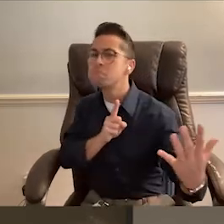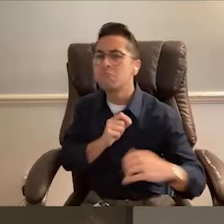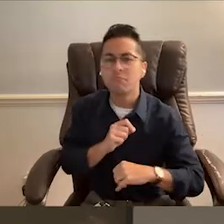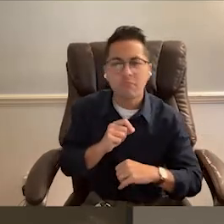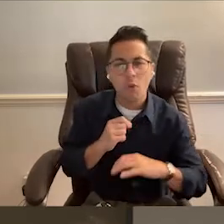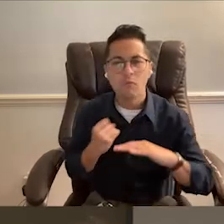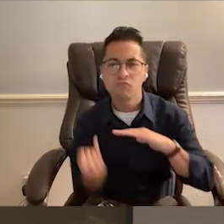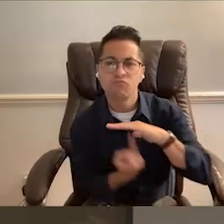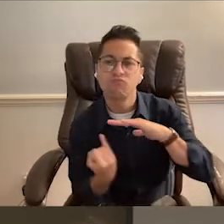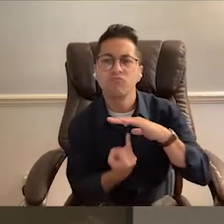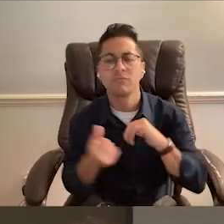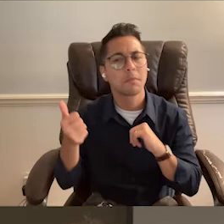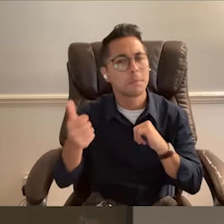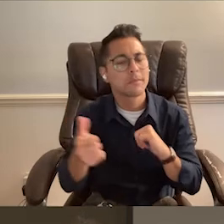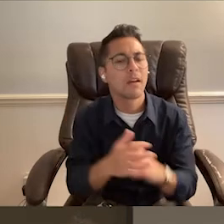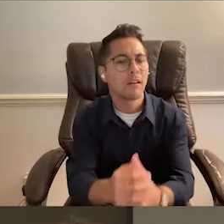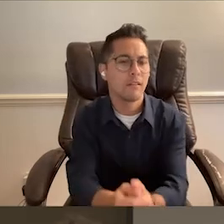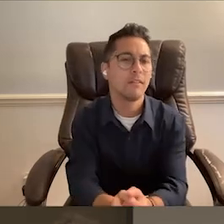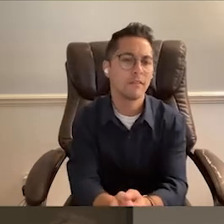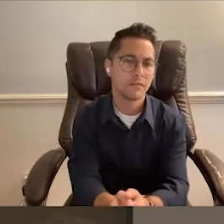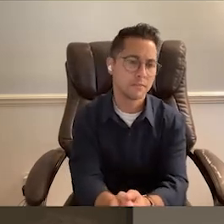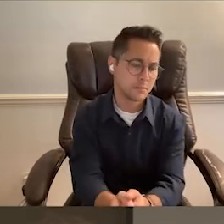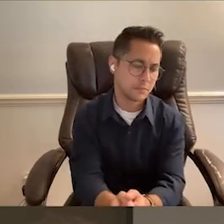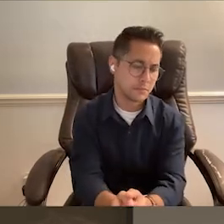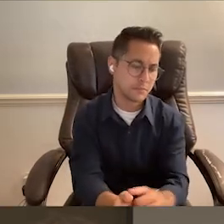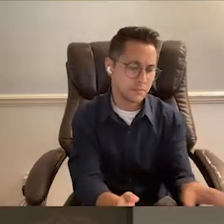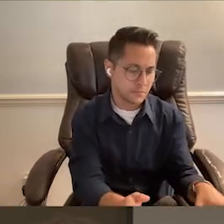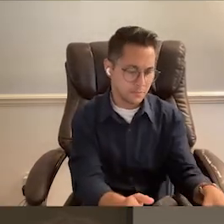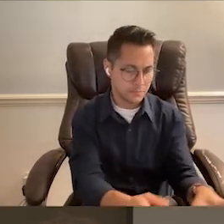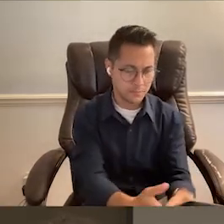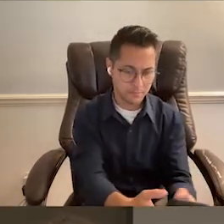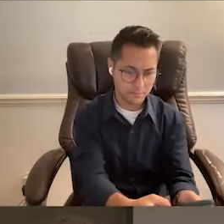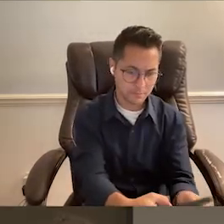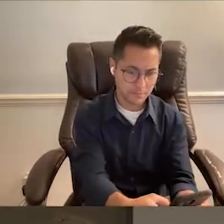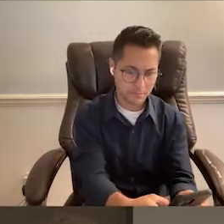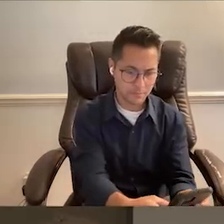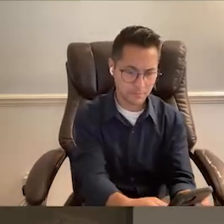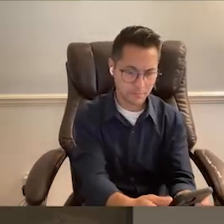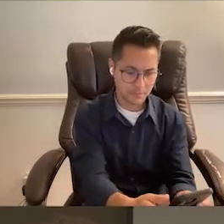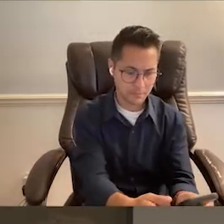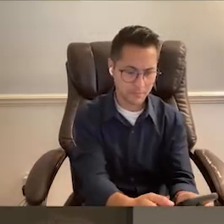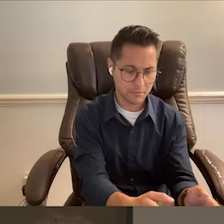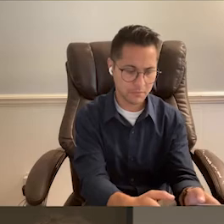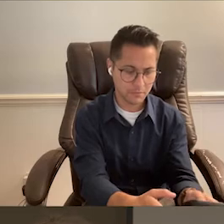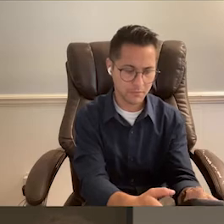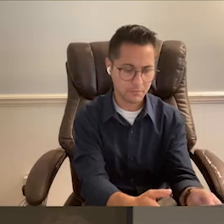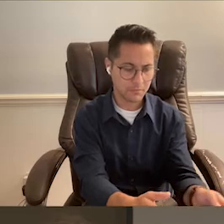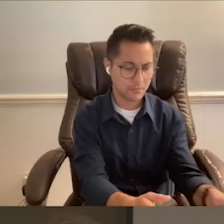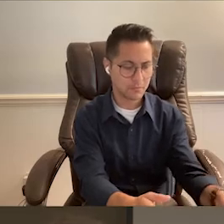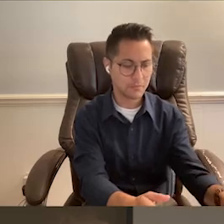So they may start distancing themselves, or they may start isolating themselves from others.